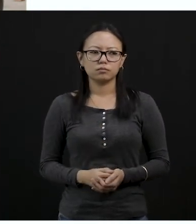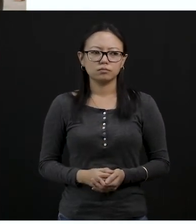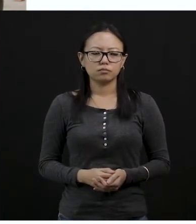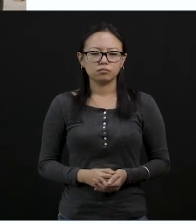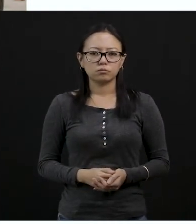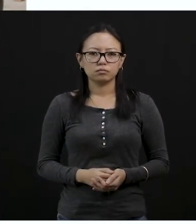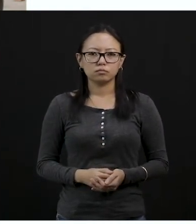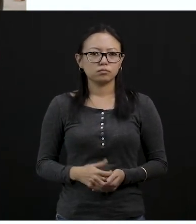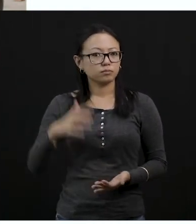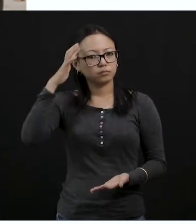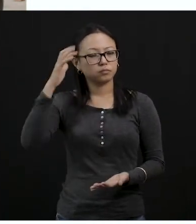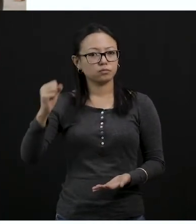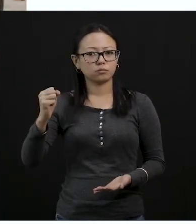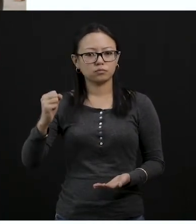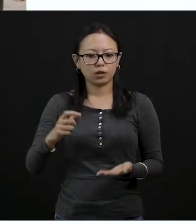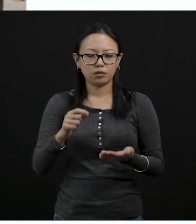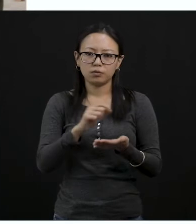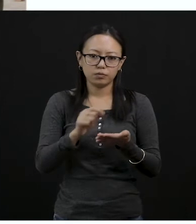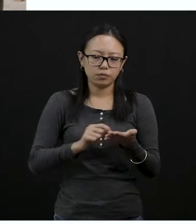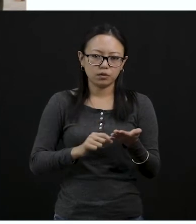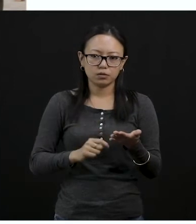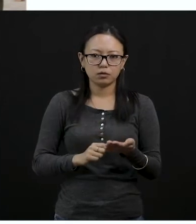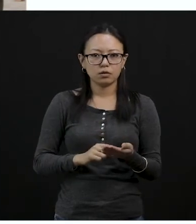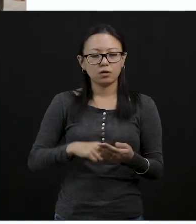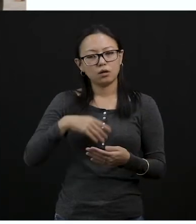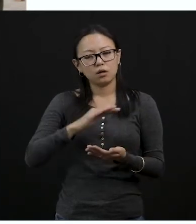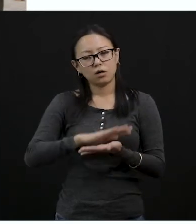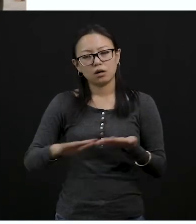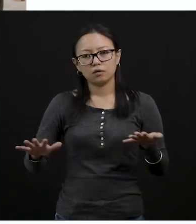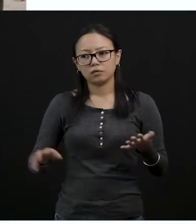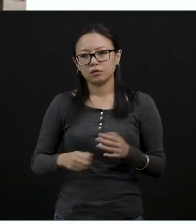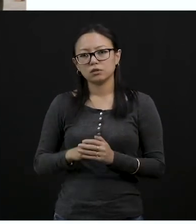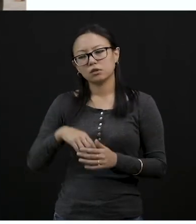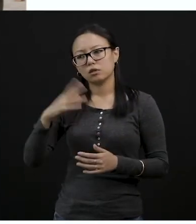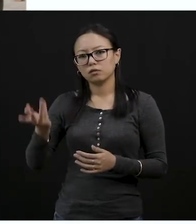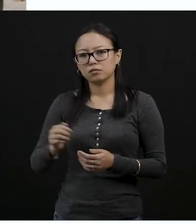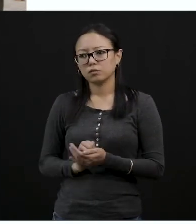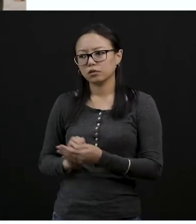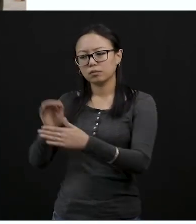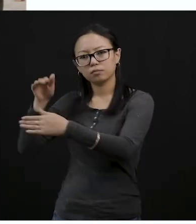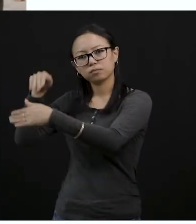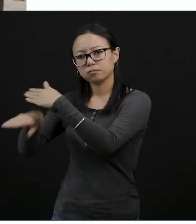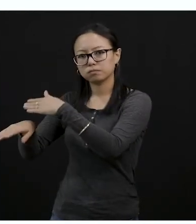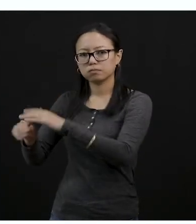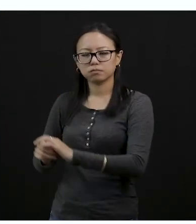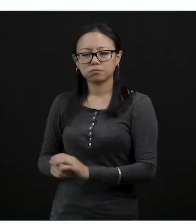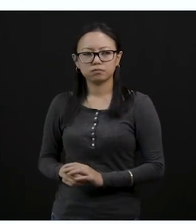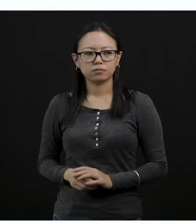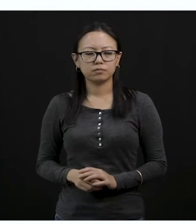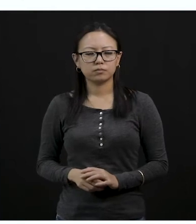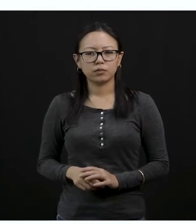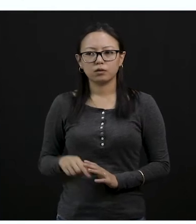in the letter box, the postman will come and collect all the letters and he will take it to the post